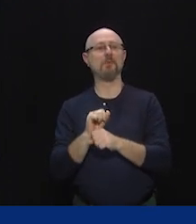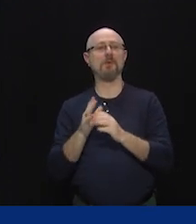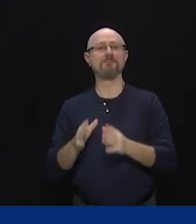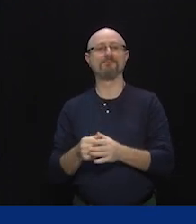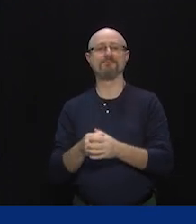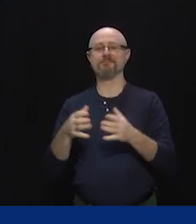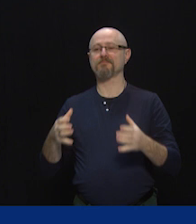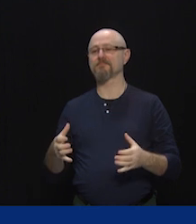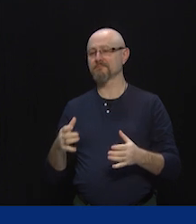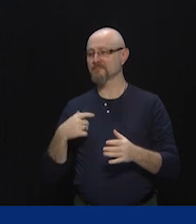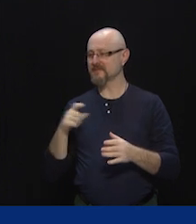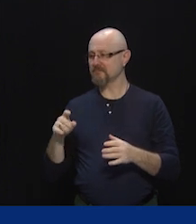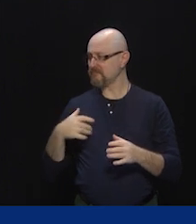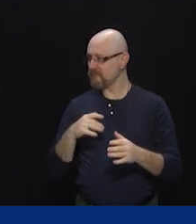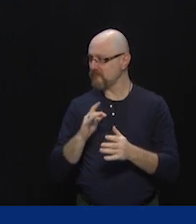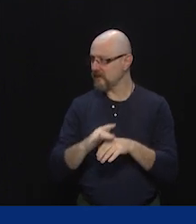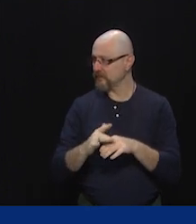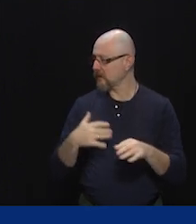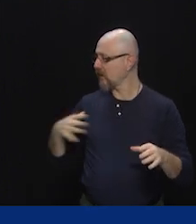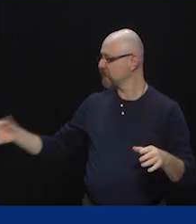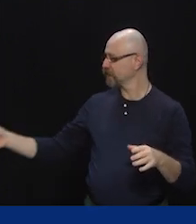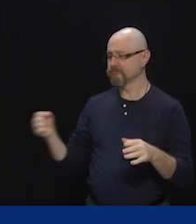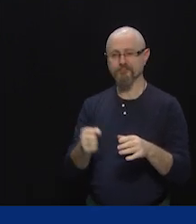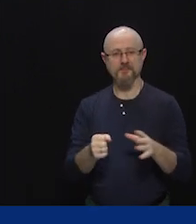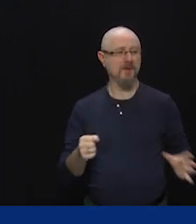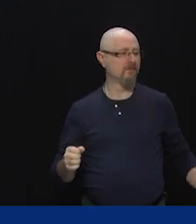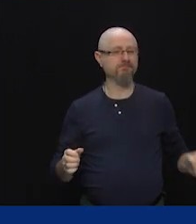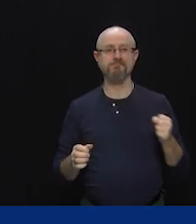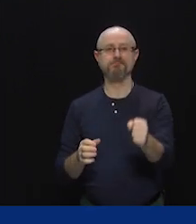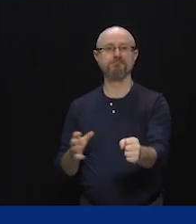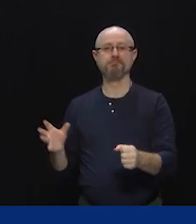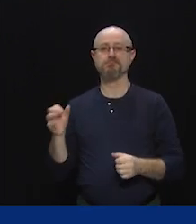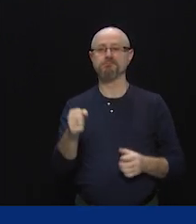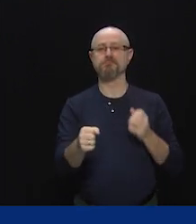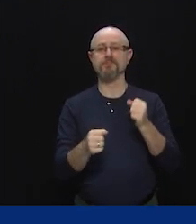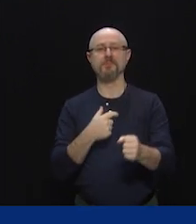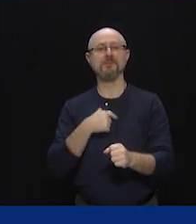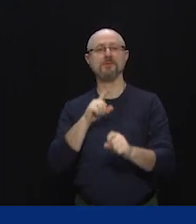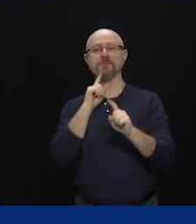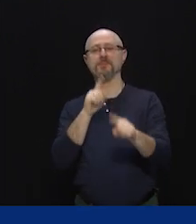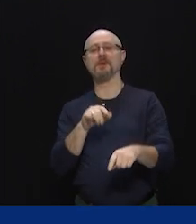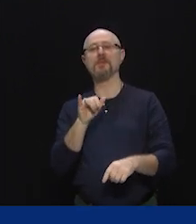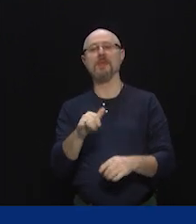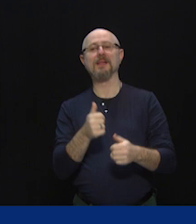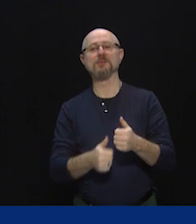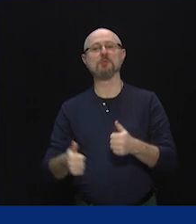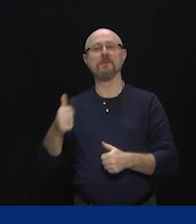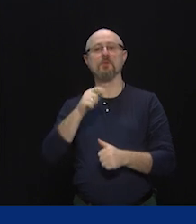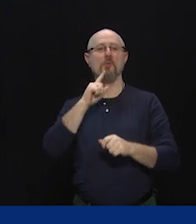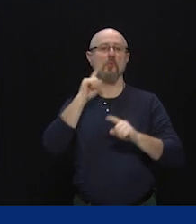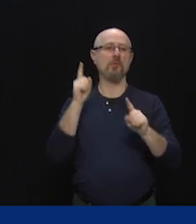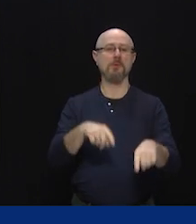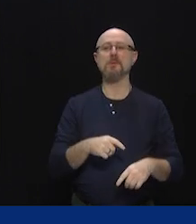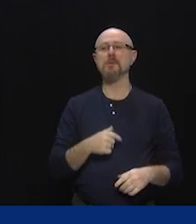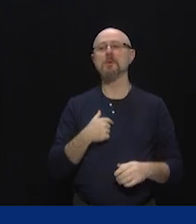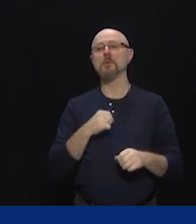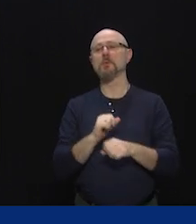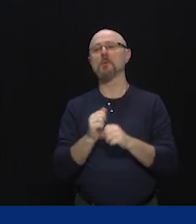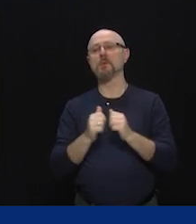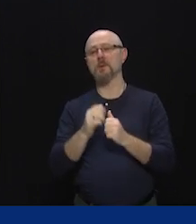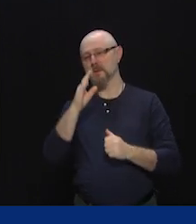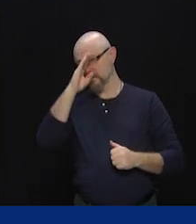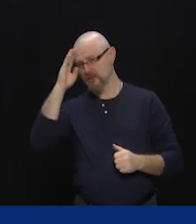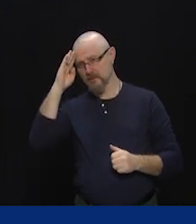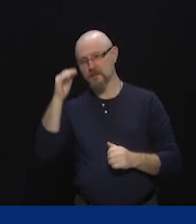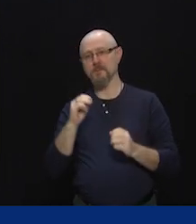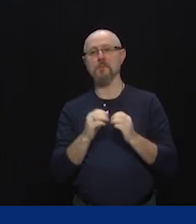As I mentioned, we signed that executive order to suspend elective surgeries. working with staff working with hospitals to get more